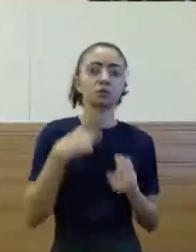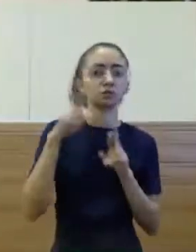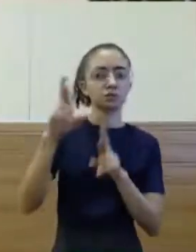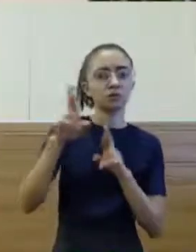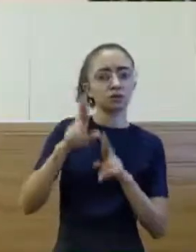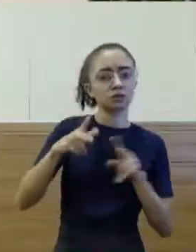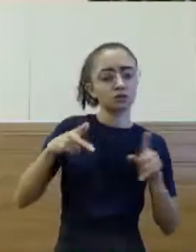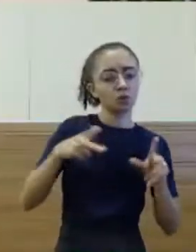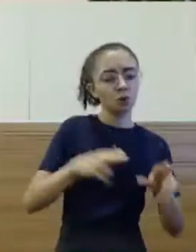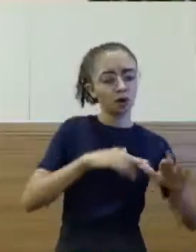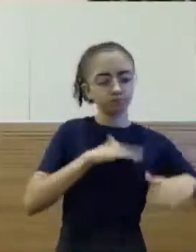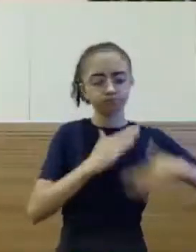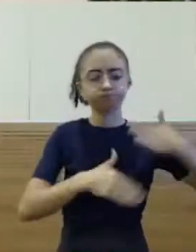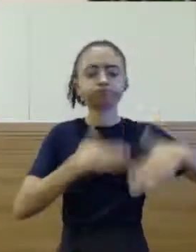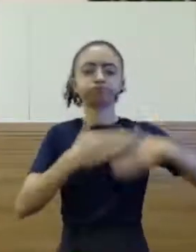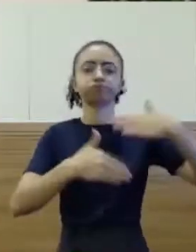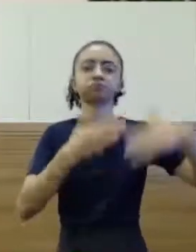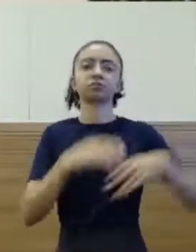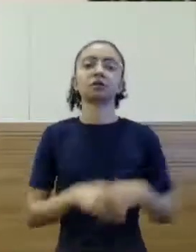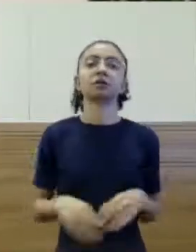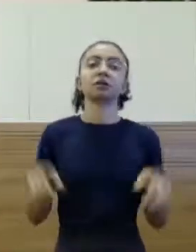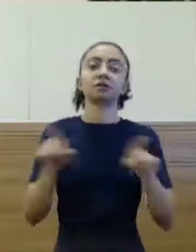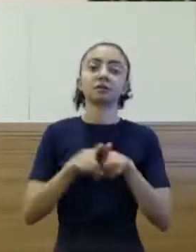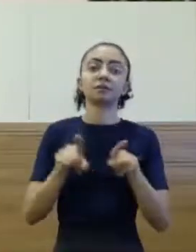the theme of the resources.